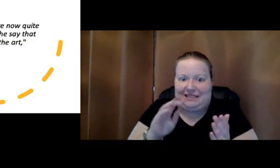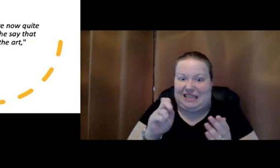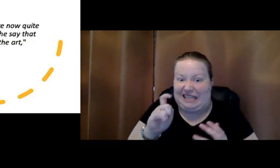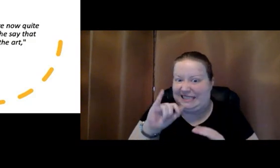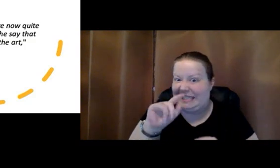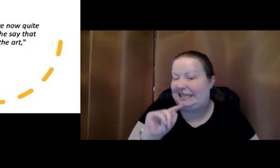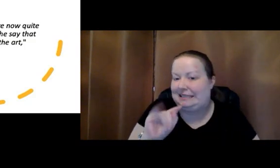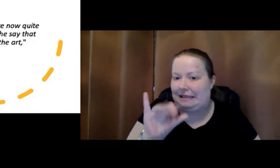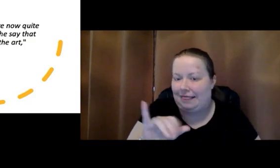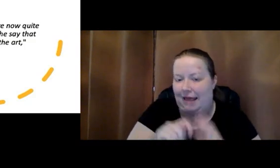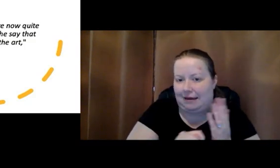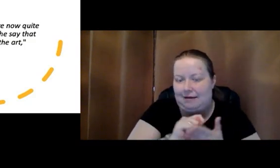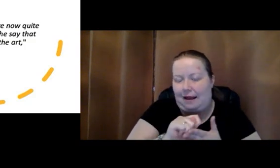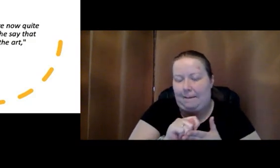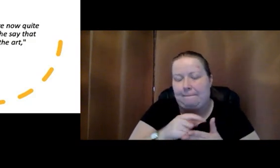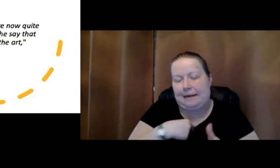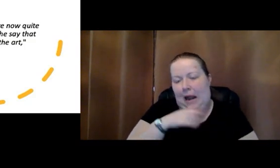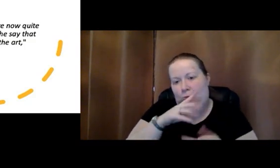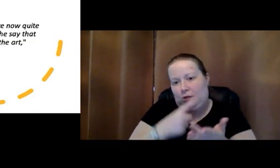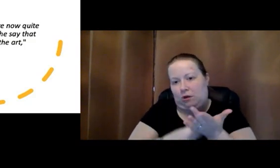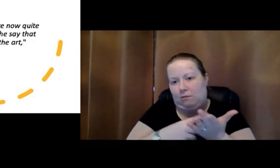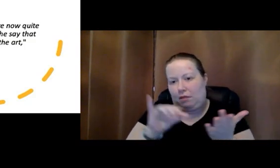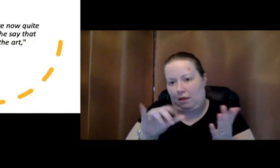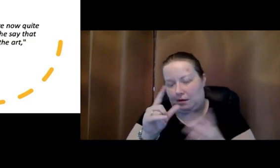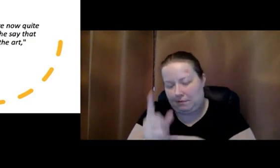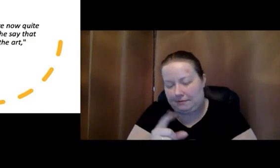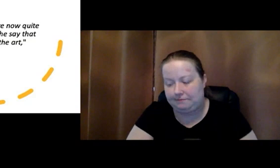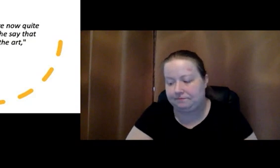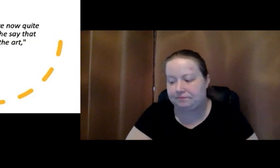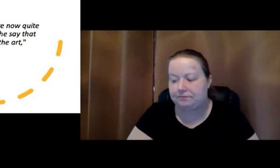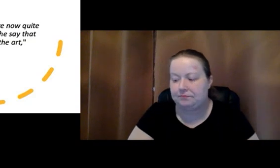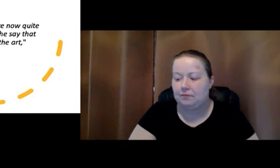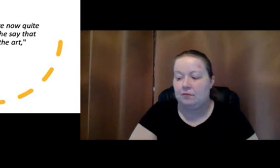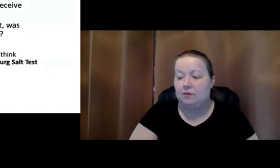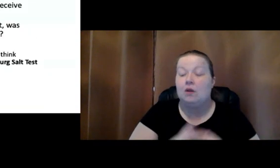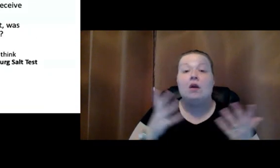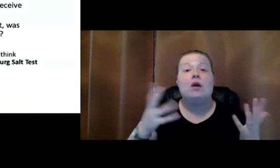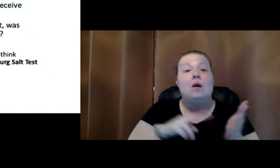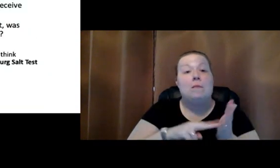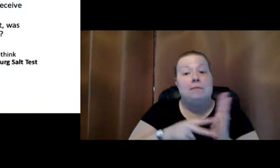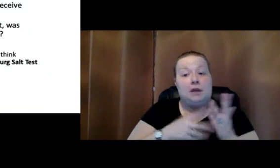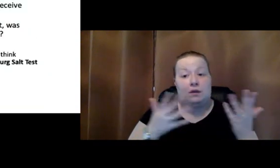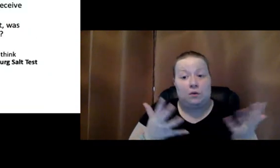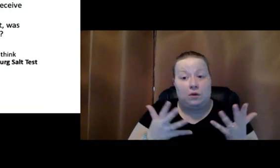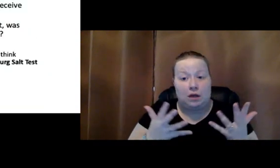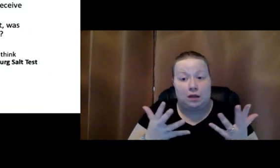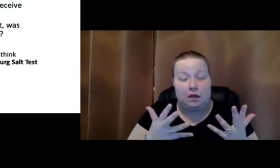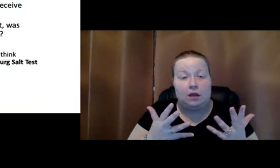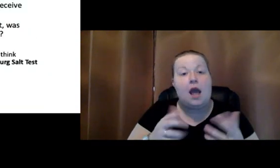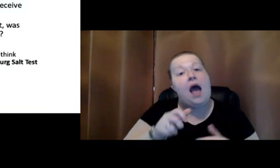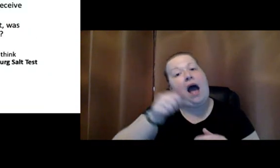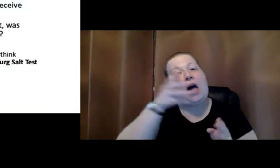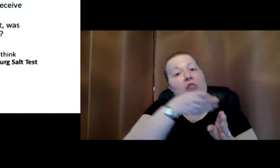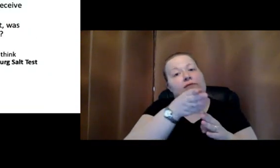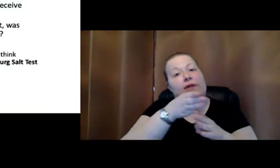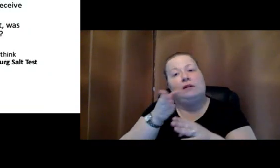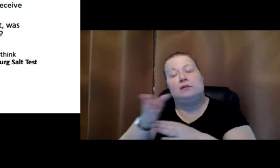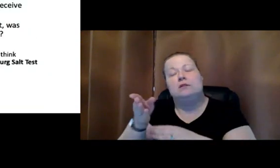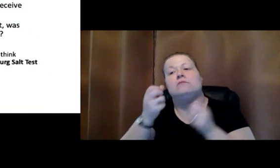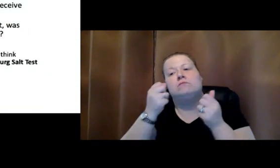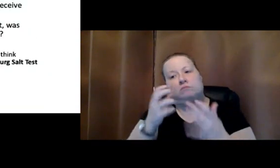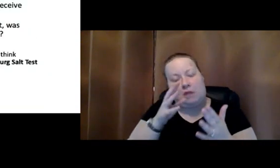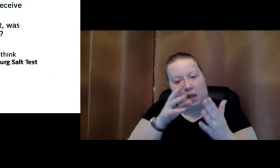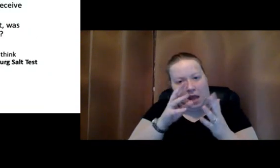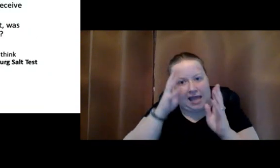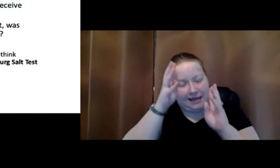get to that in just a second. So then what does it mean? So it turns out in other fields, a series of innovations started